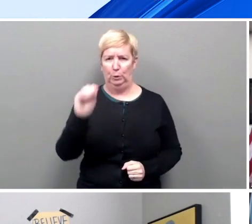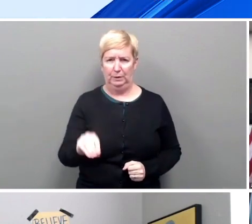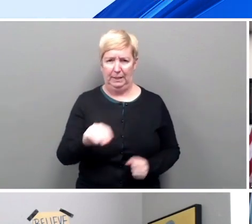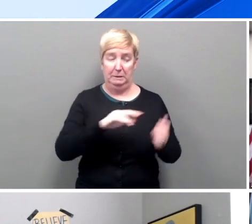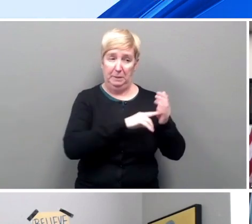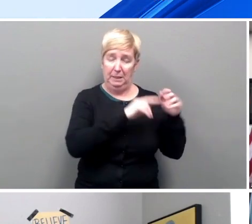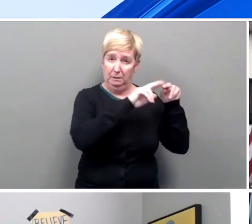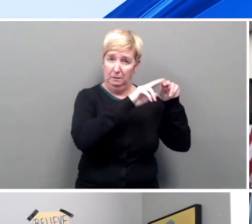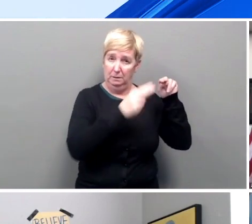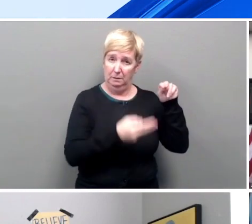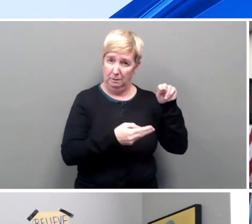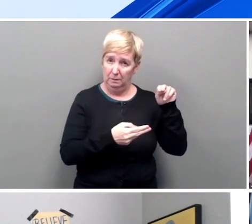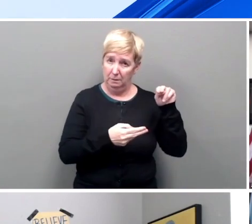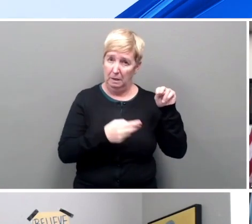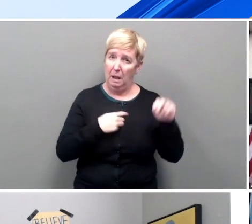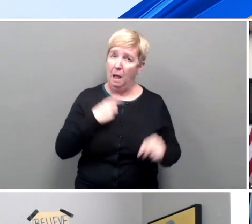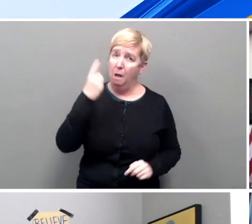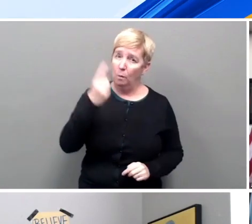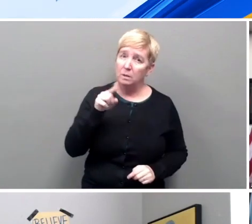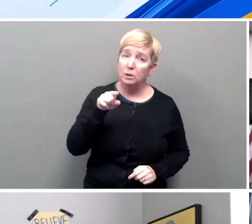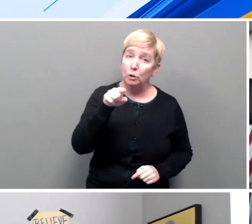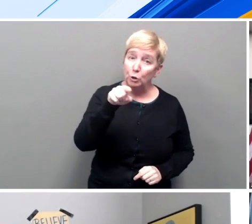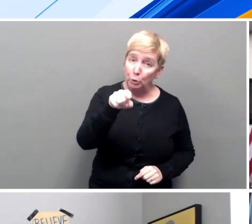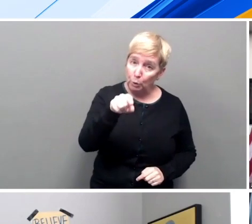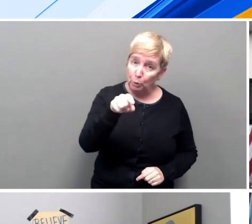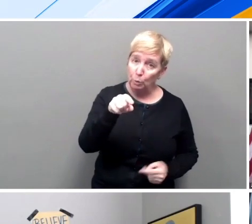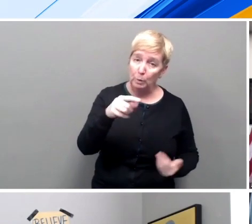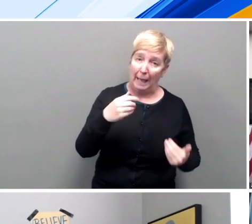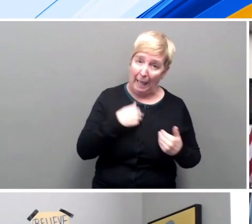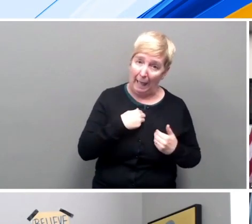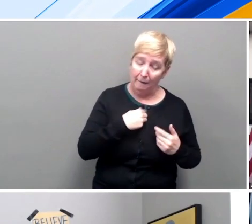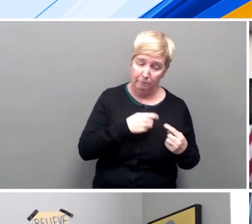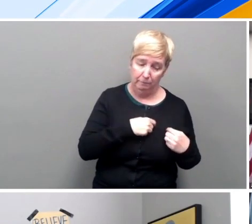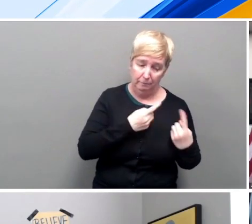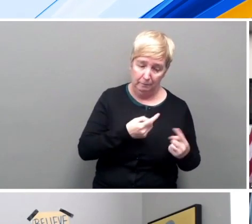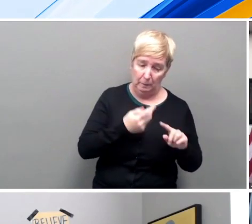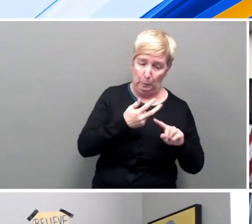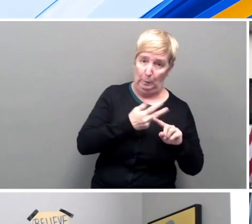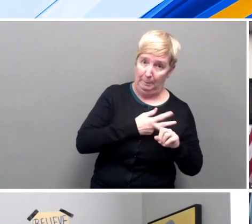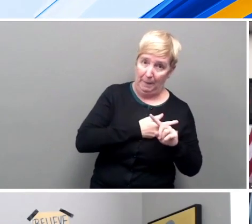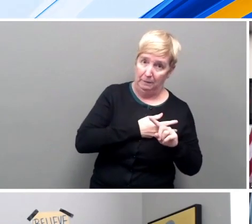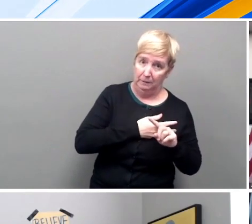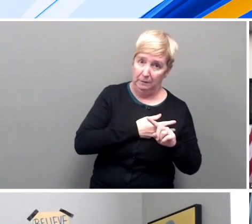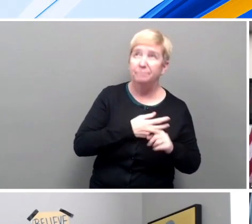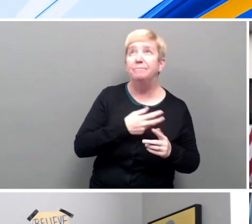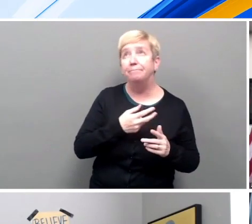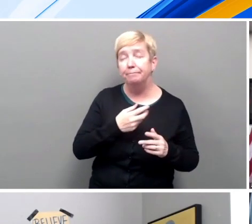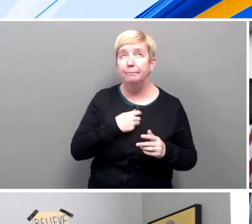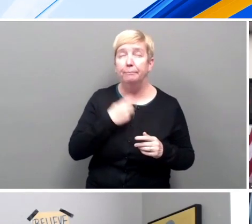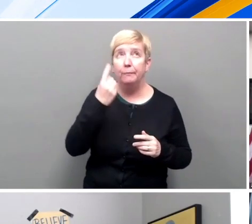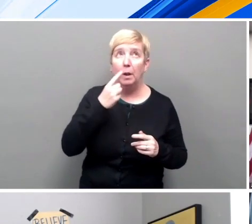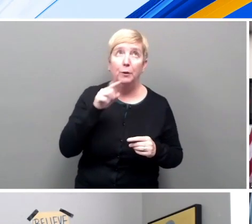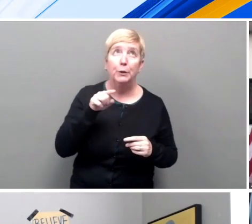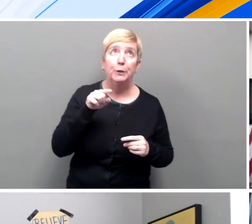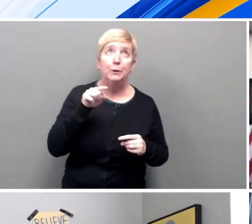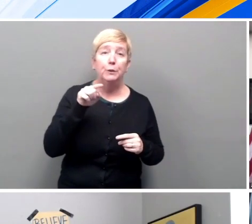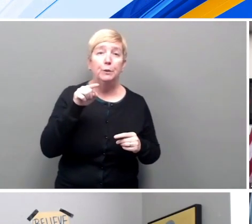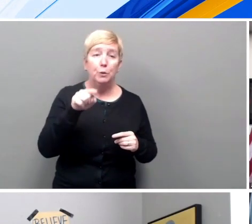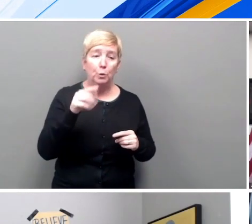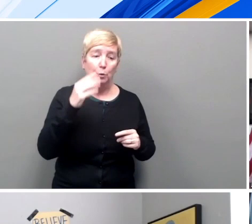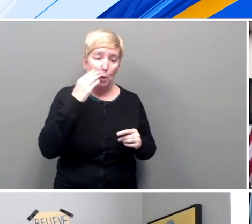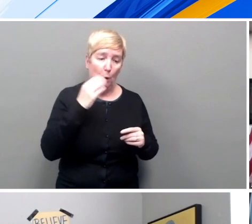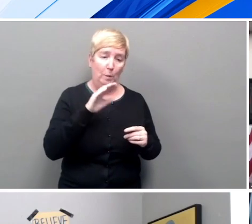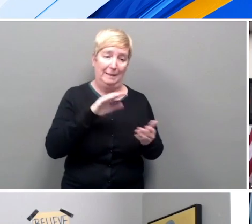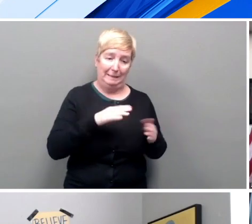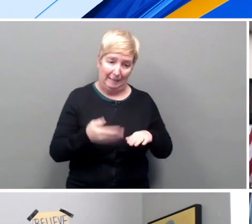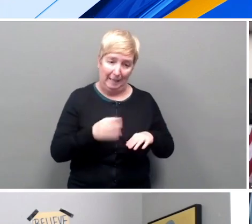down. Do you all keep, like for the last, say, 3 months, do you have an indication of what that case fatality rate, is